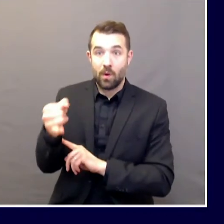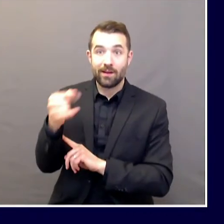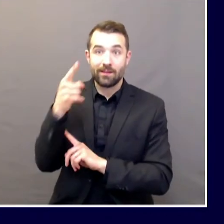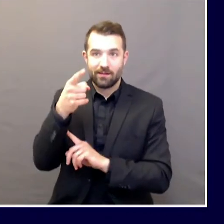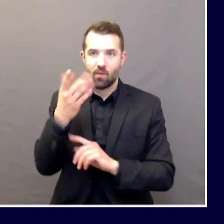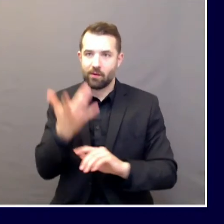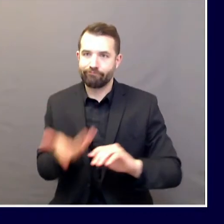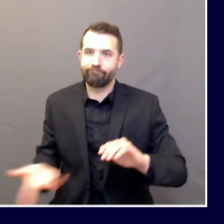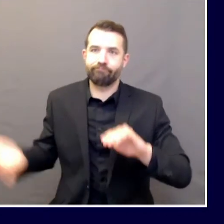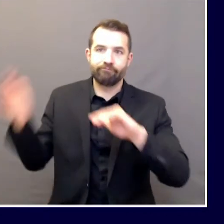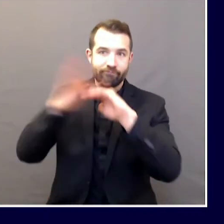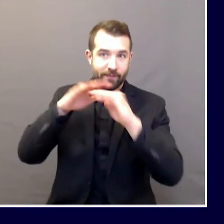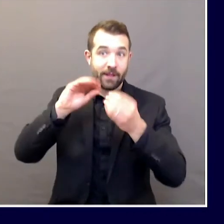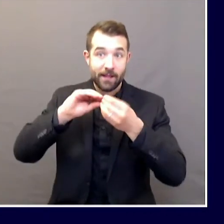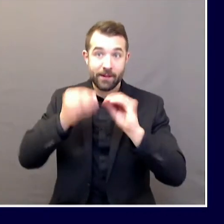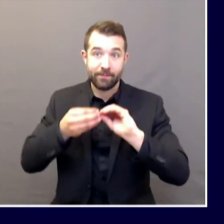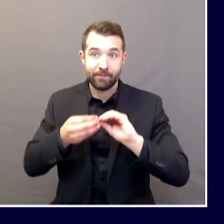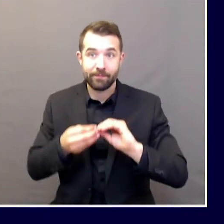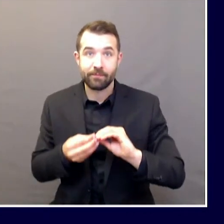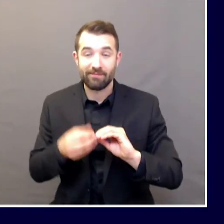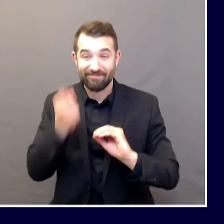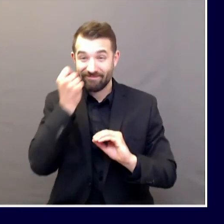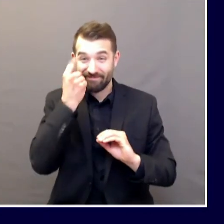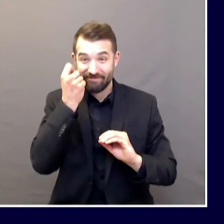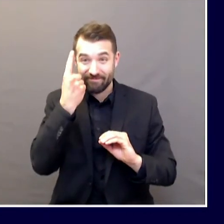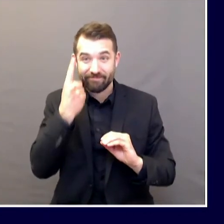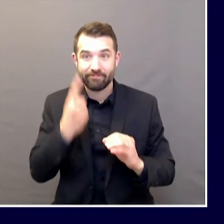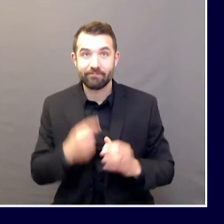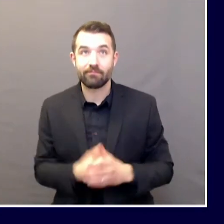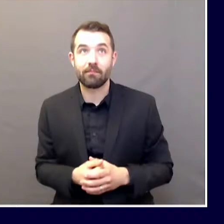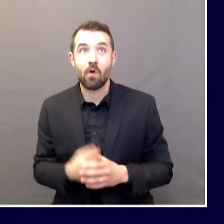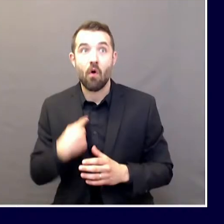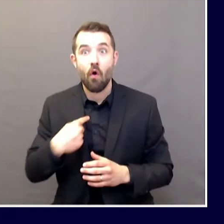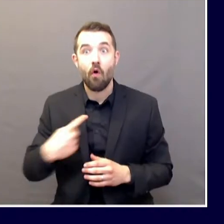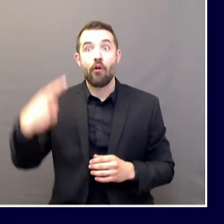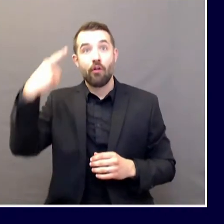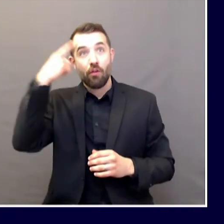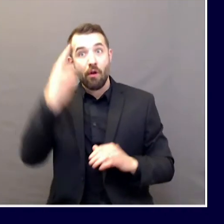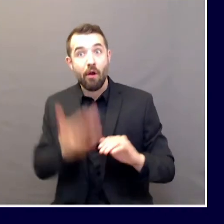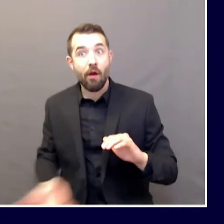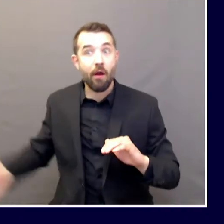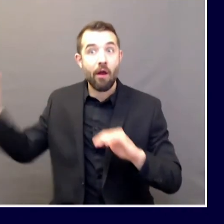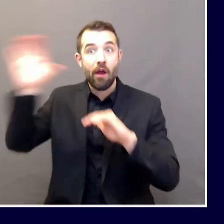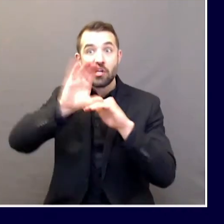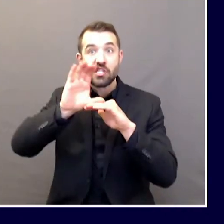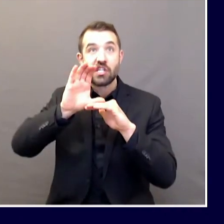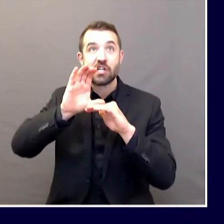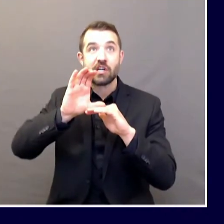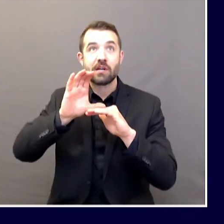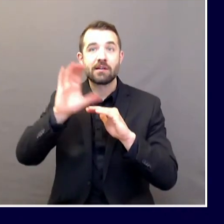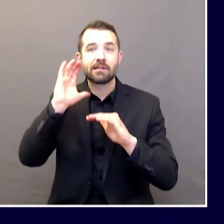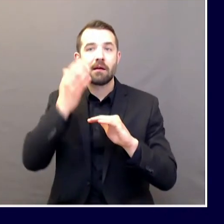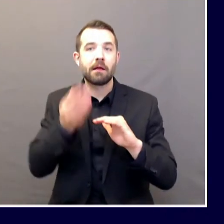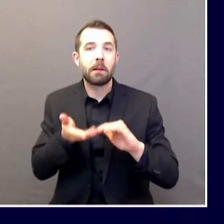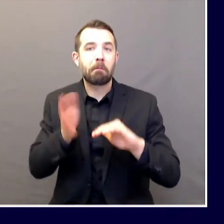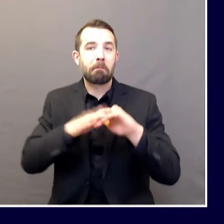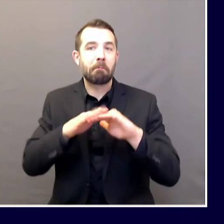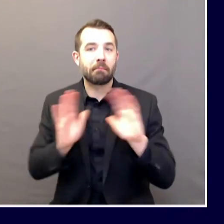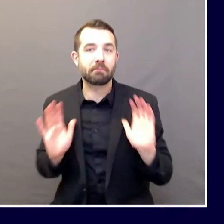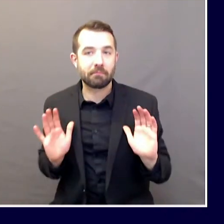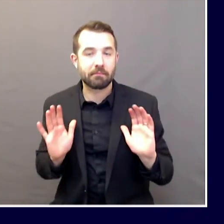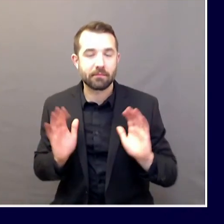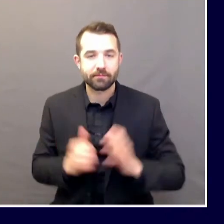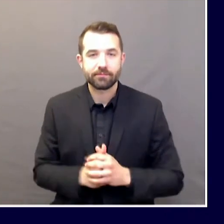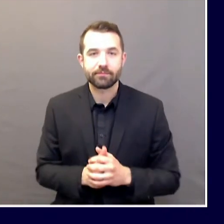may not be as much as we were initially expecting. This is not a Maine-specific phenomenon. This is a national phenomenon. There